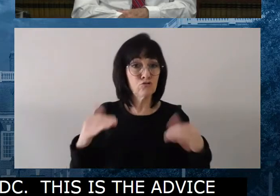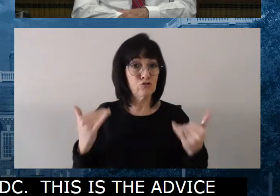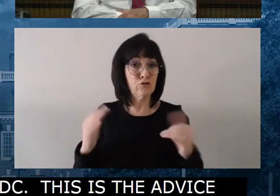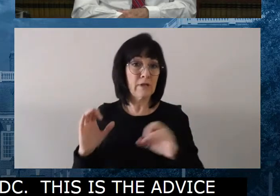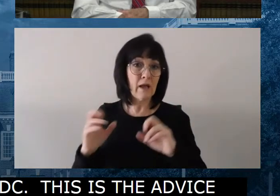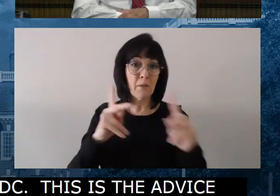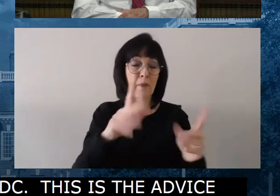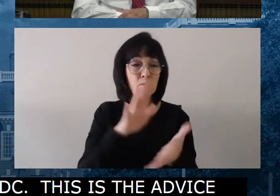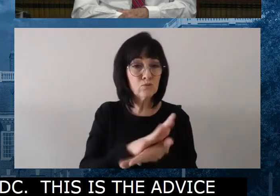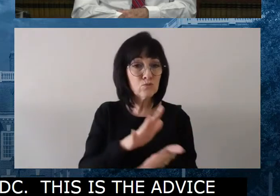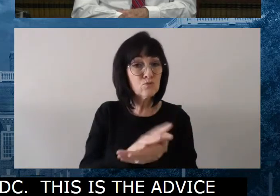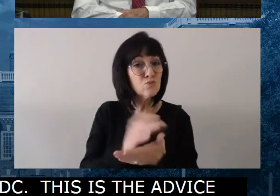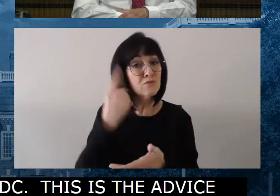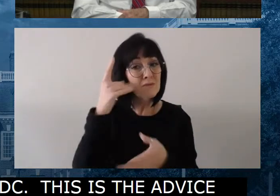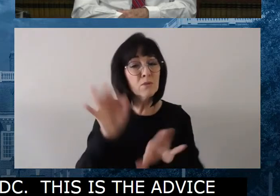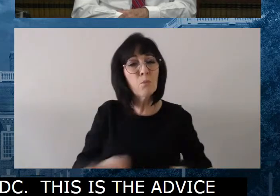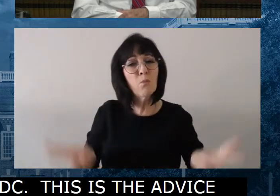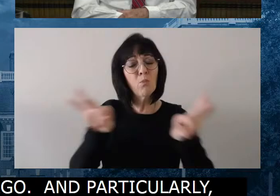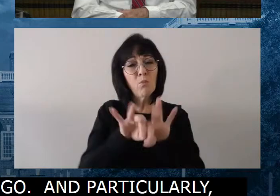with disabilities, and